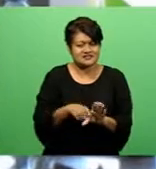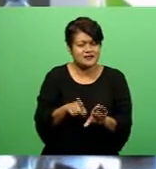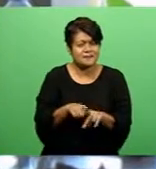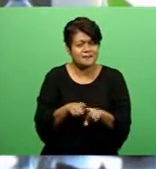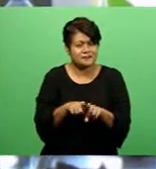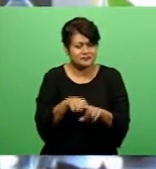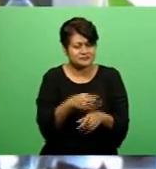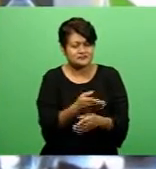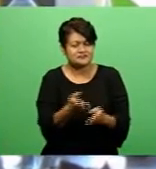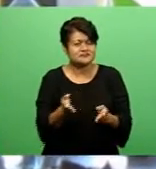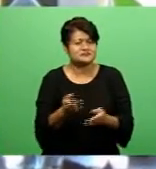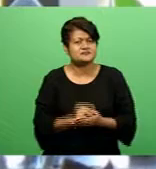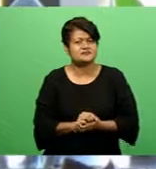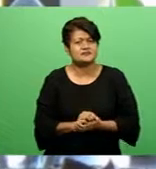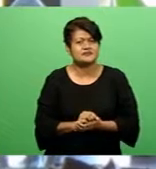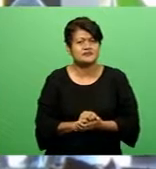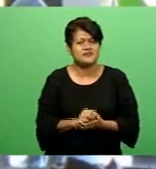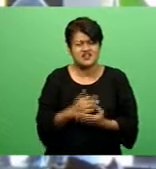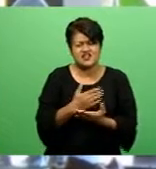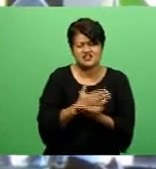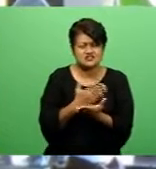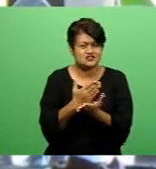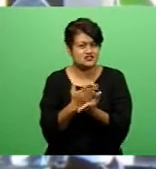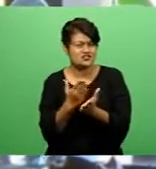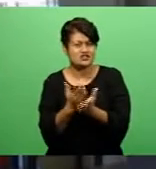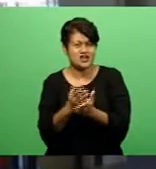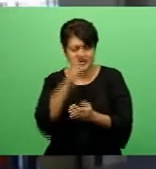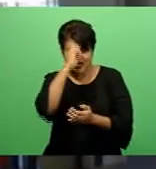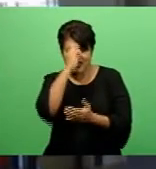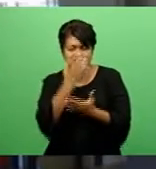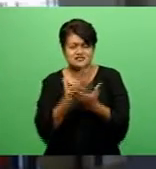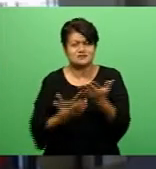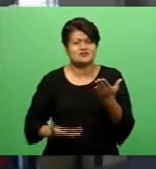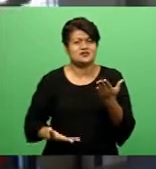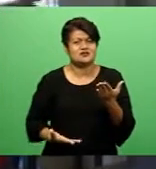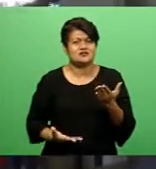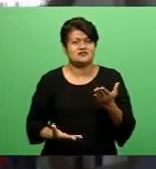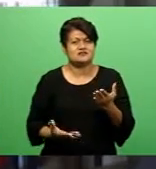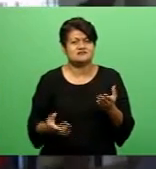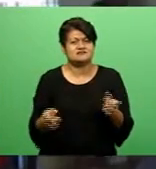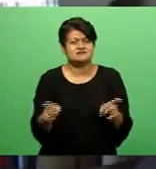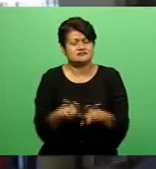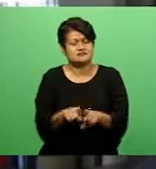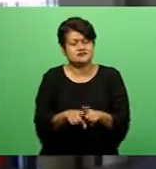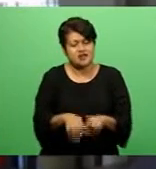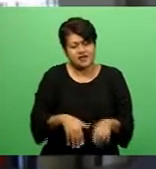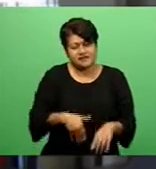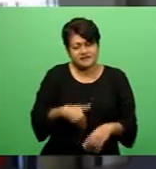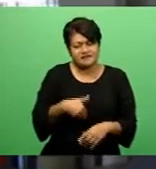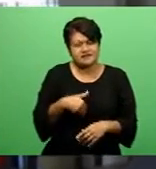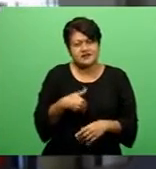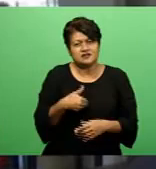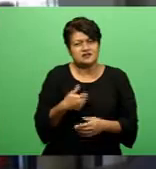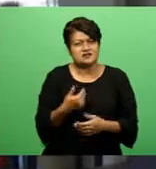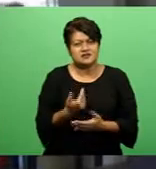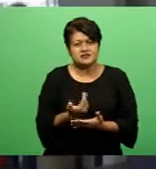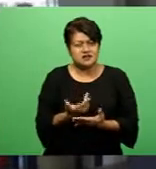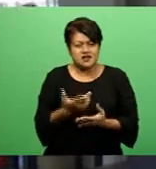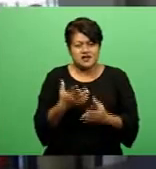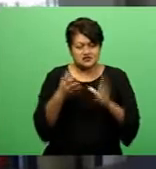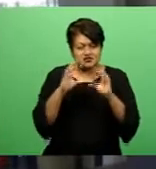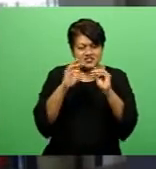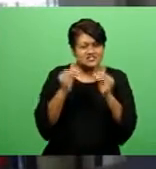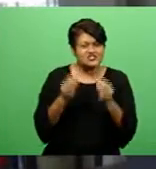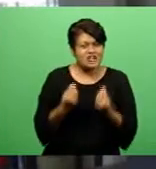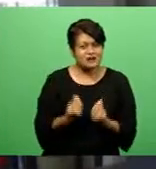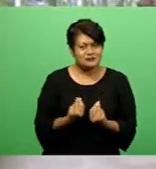and just, share the experiences that have been I felt that have really shaped who